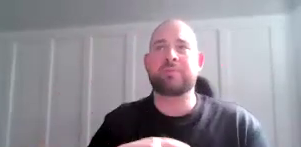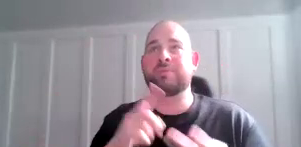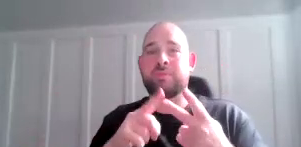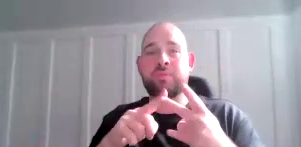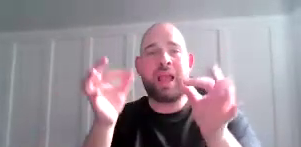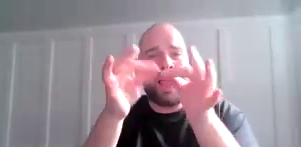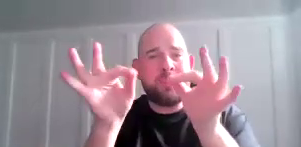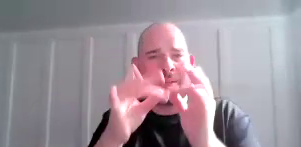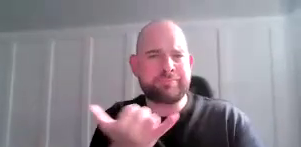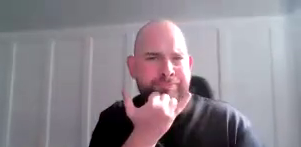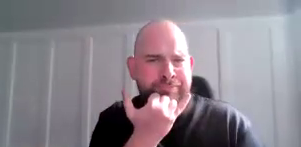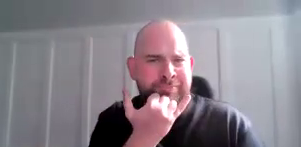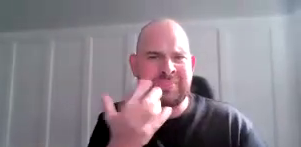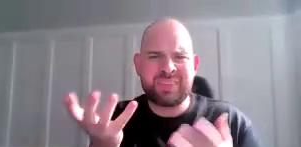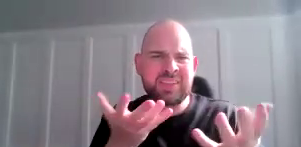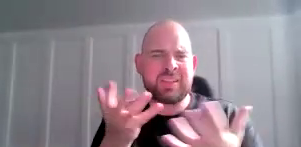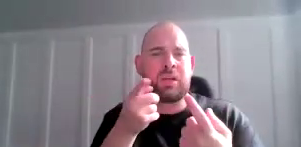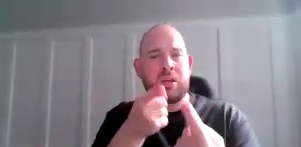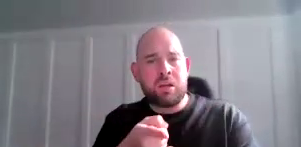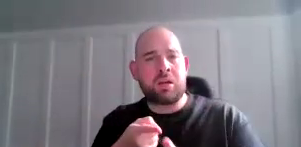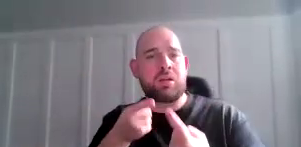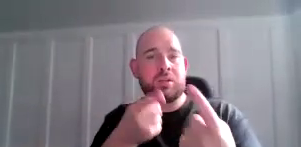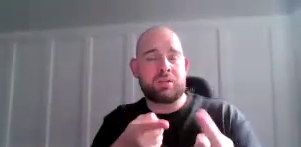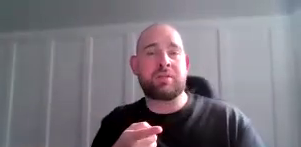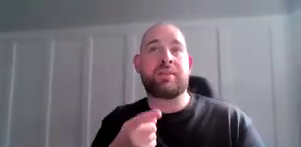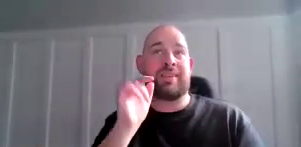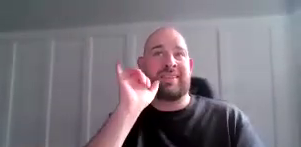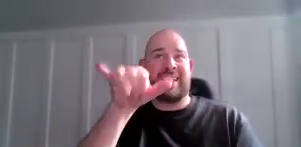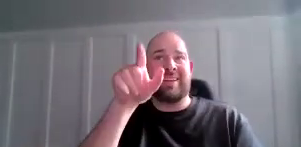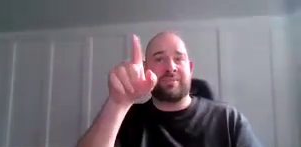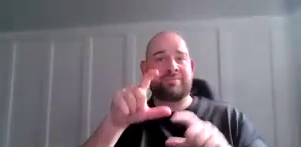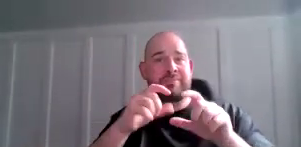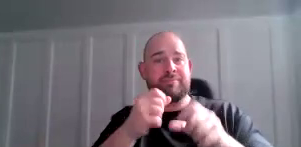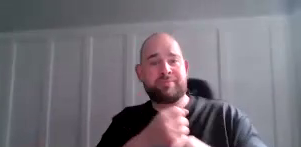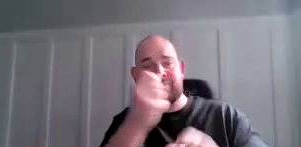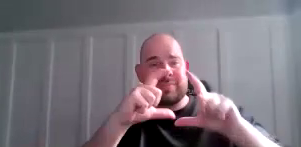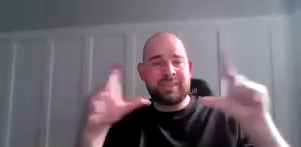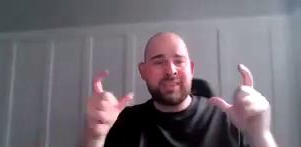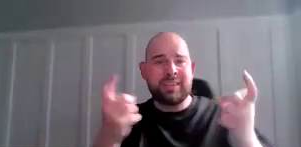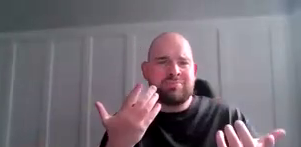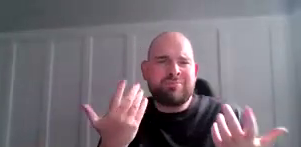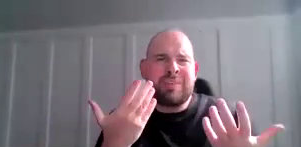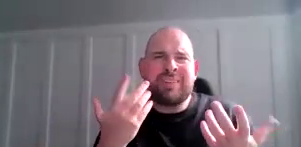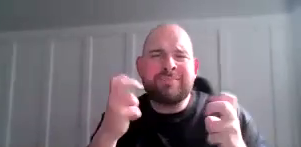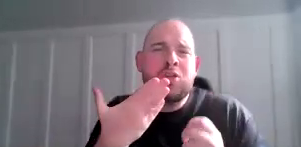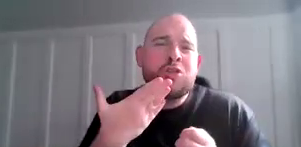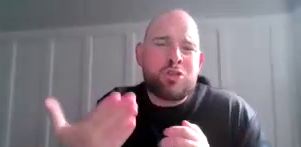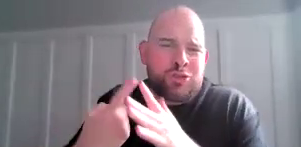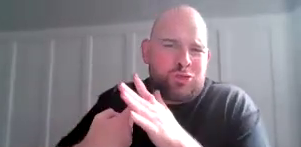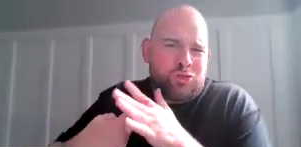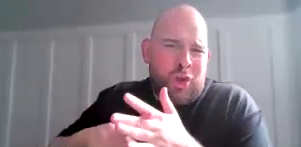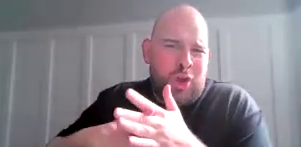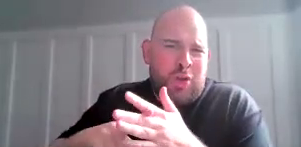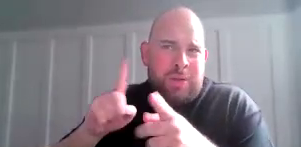movie theater, go out to the front desk and have it exchanged. Also, oftentimes the captioning is incorrect